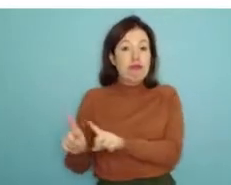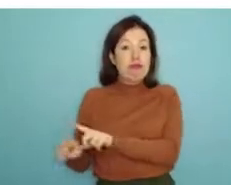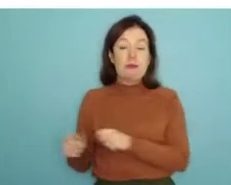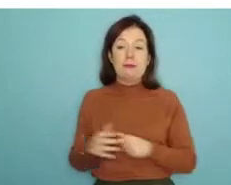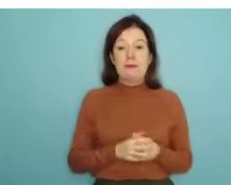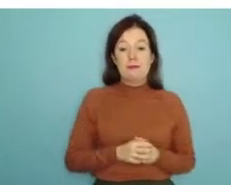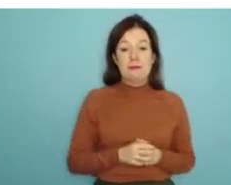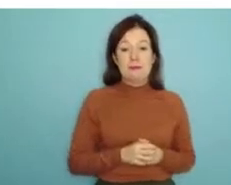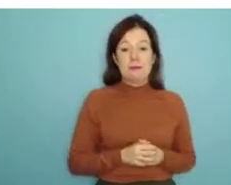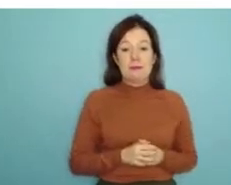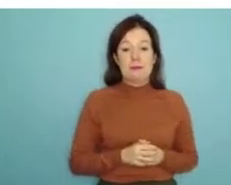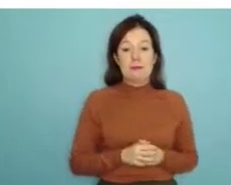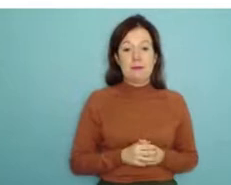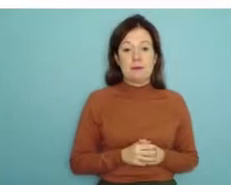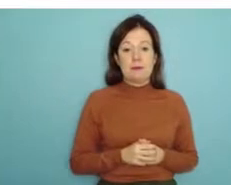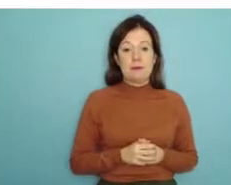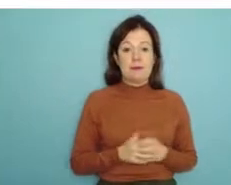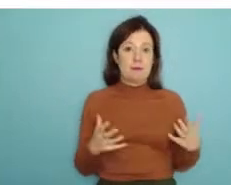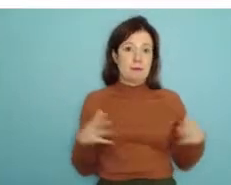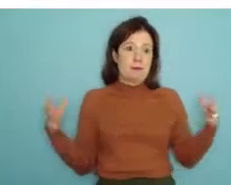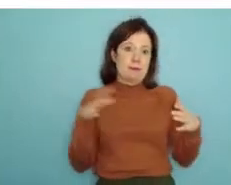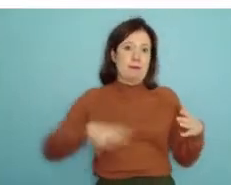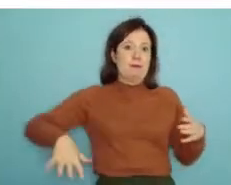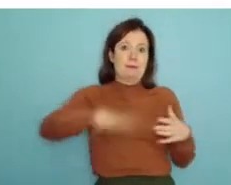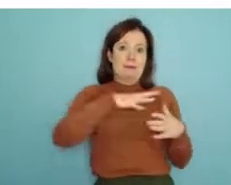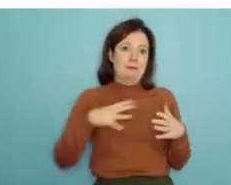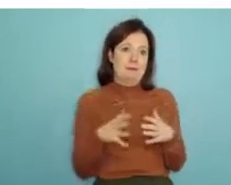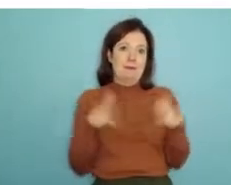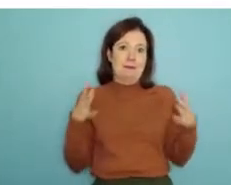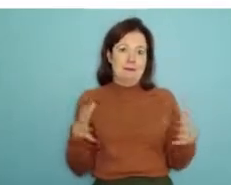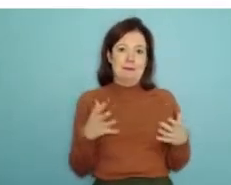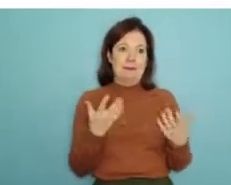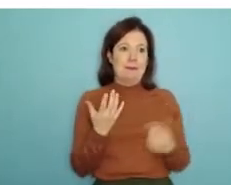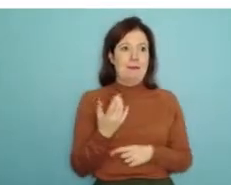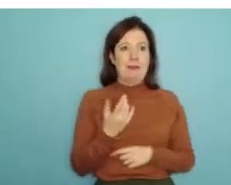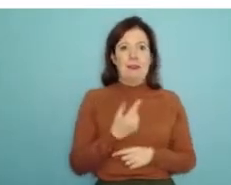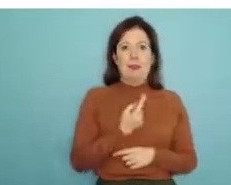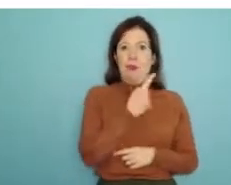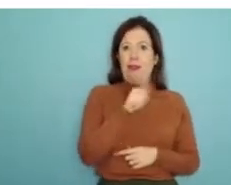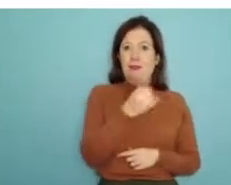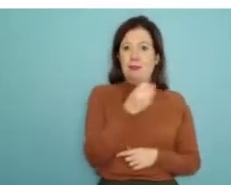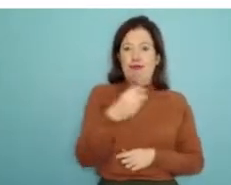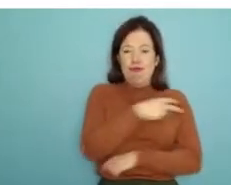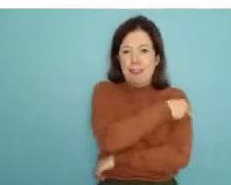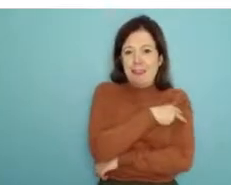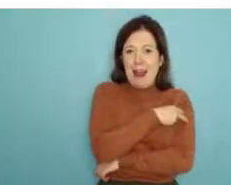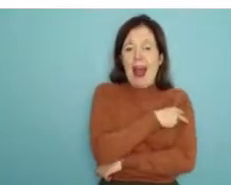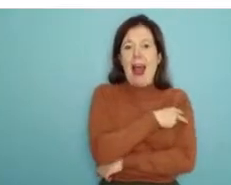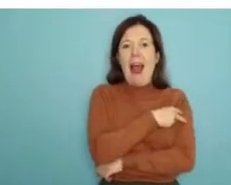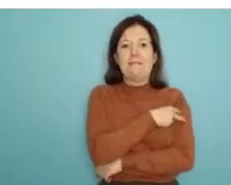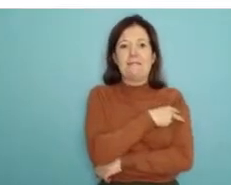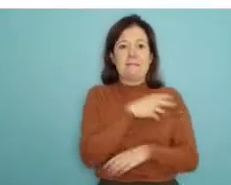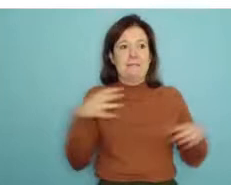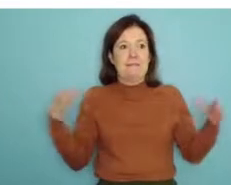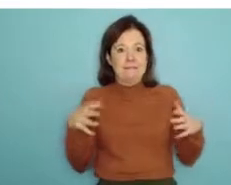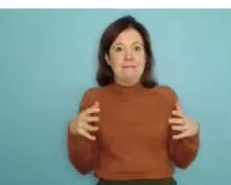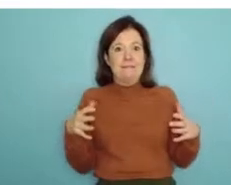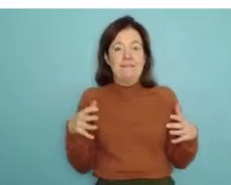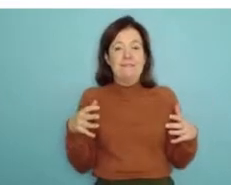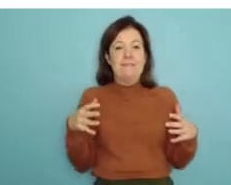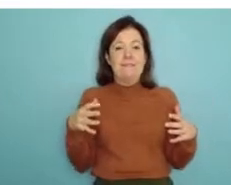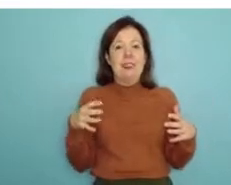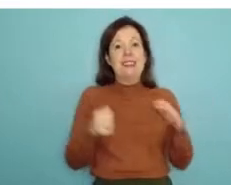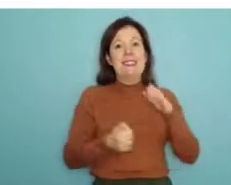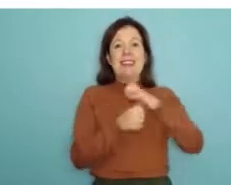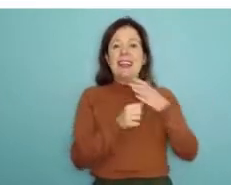the service is big, the directorate is big. We have 1,600 staff under the 9-person senior